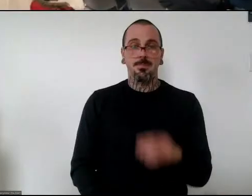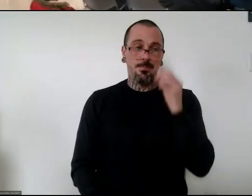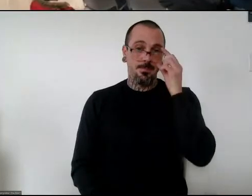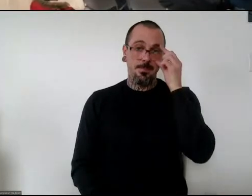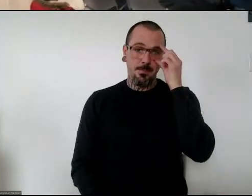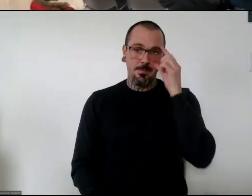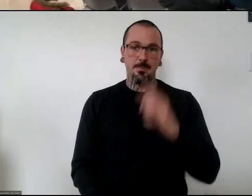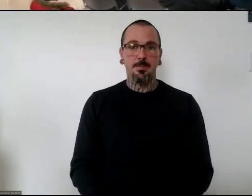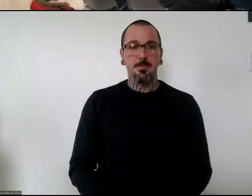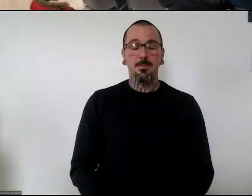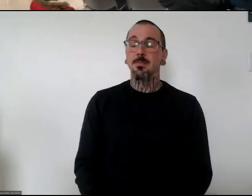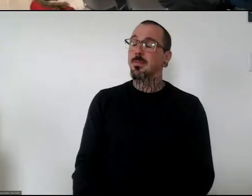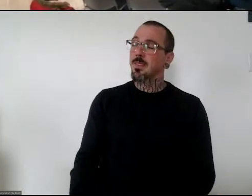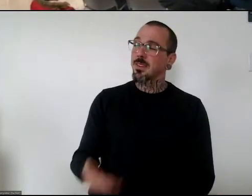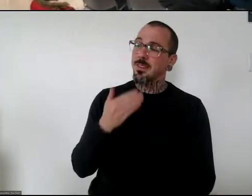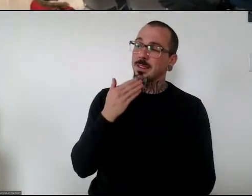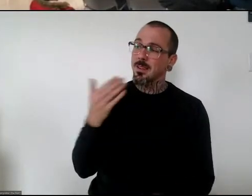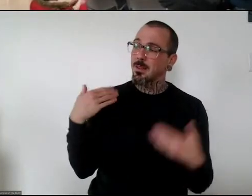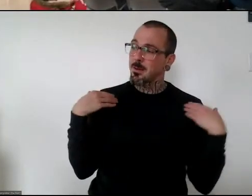Thank you, Minister.